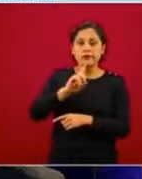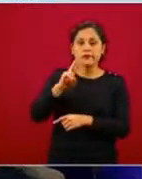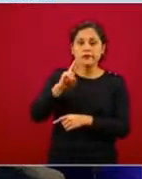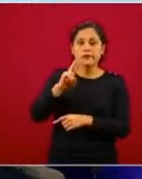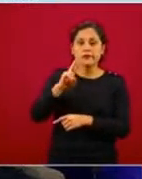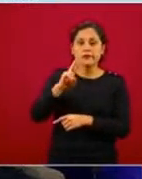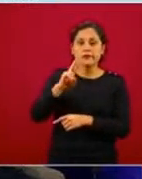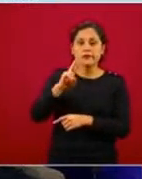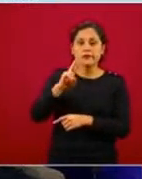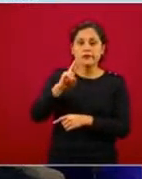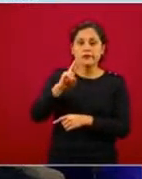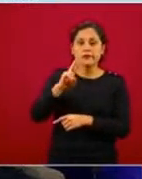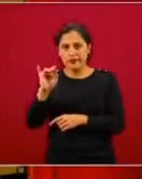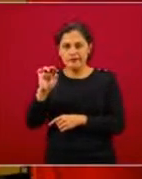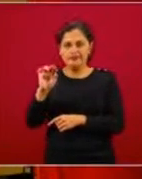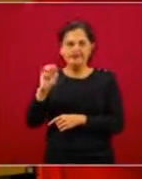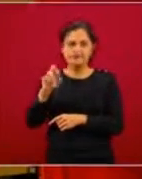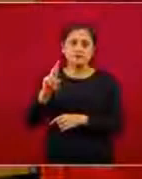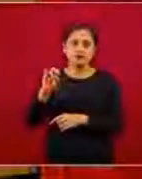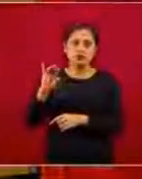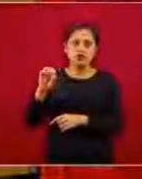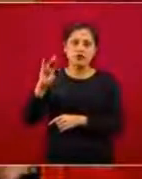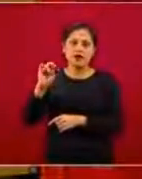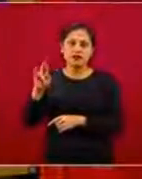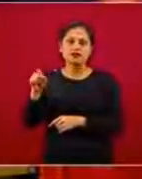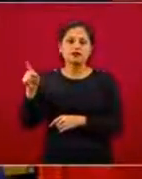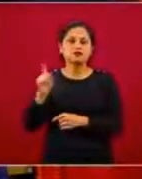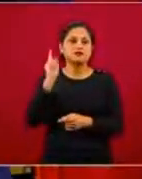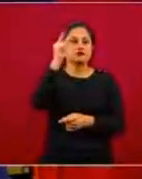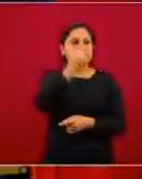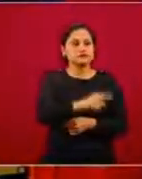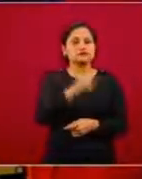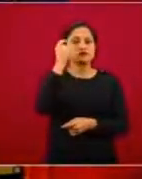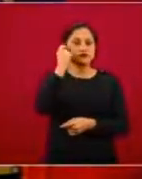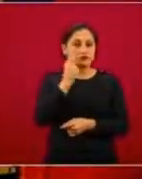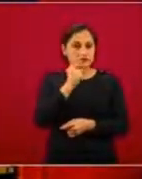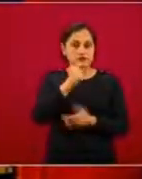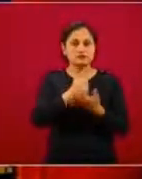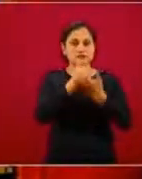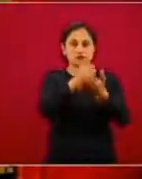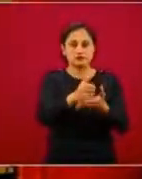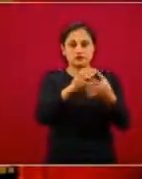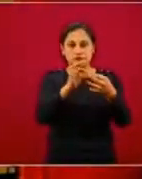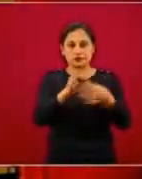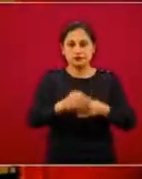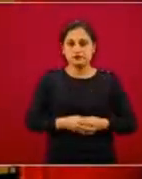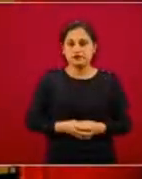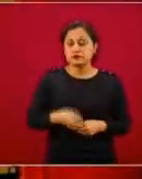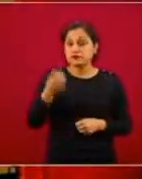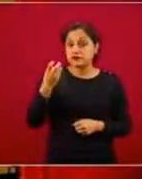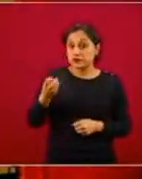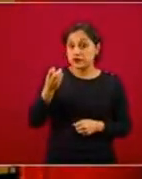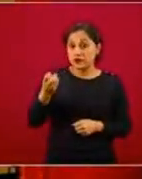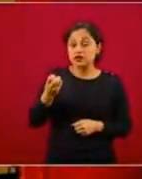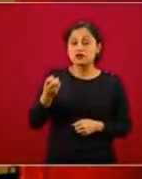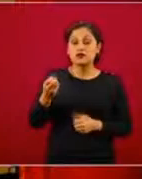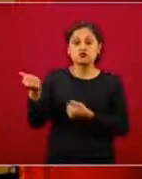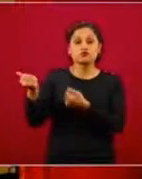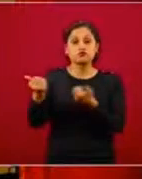through Rosario Vargas, and she is working on coordinating with the state. We have to